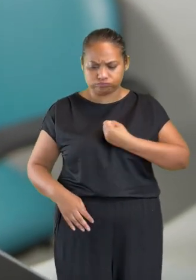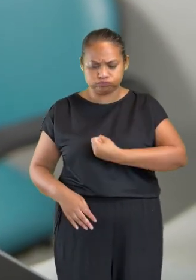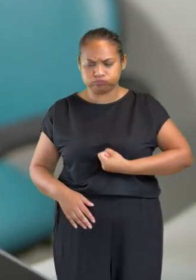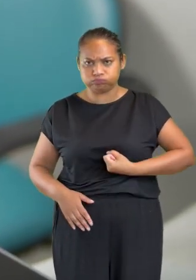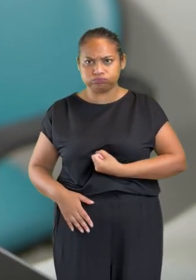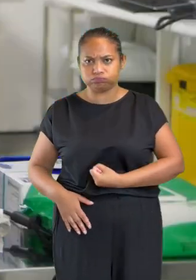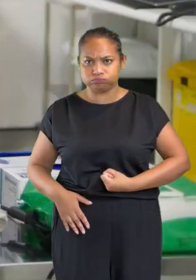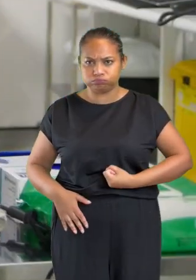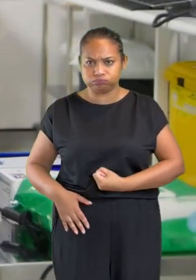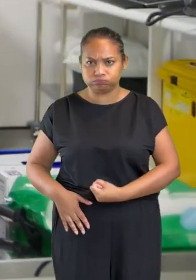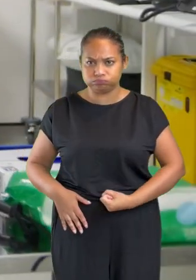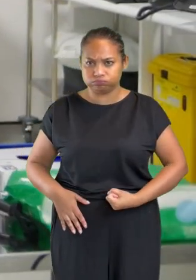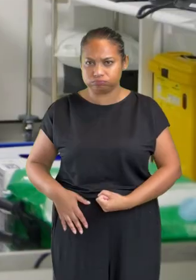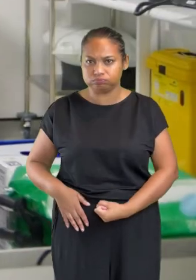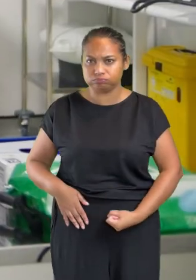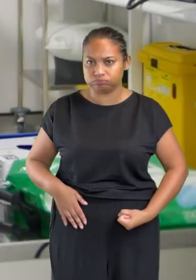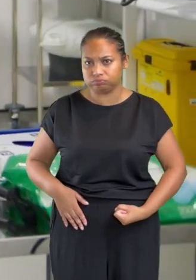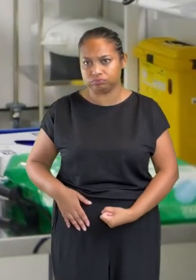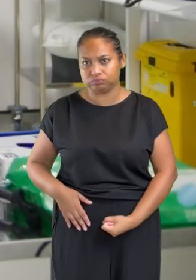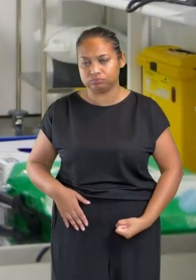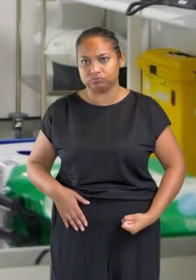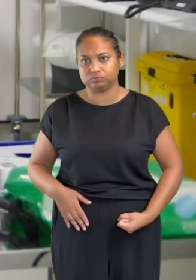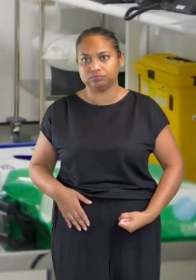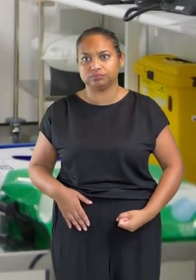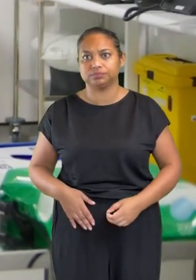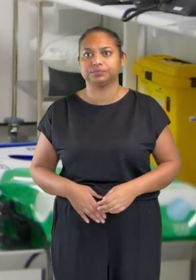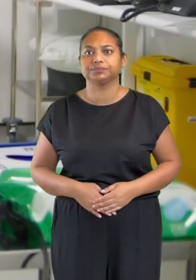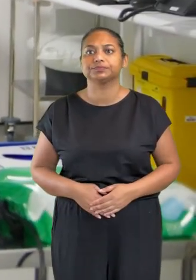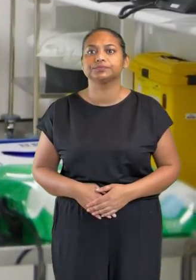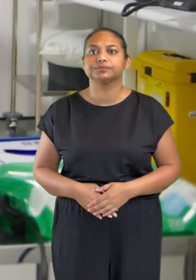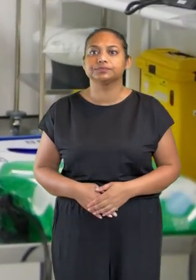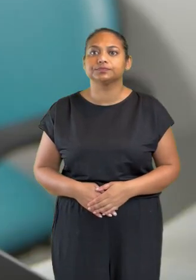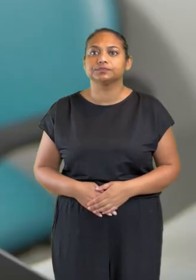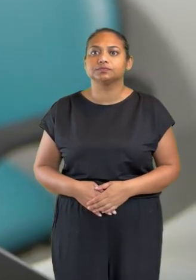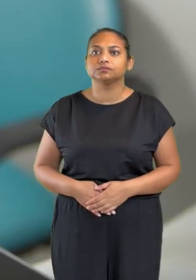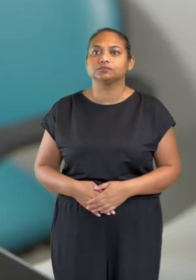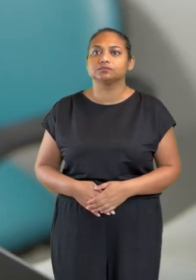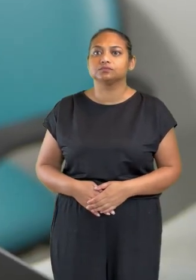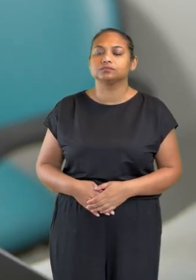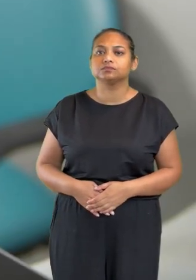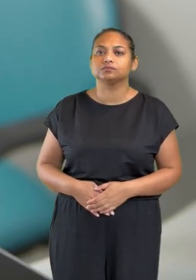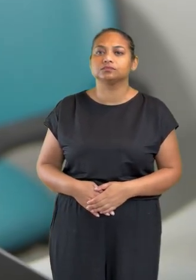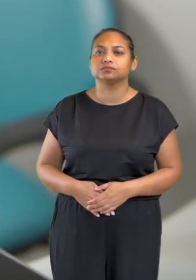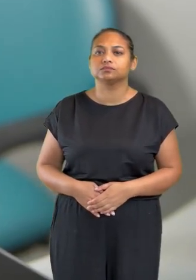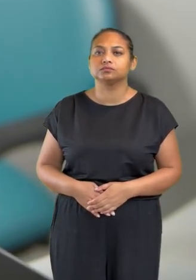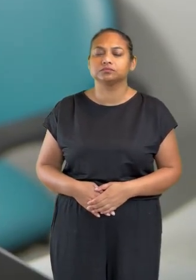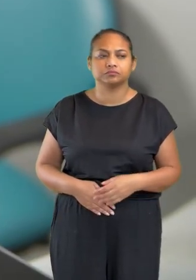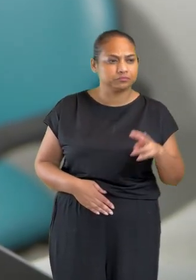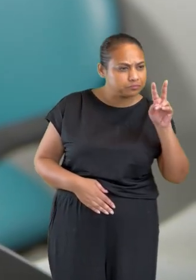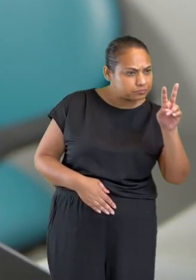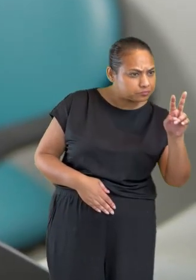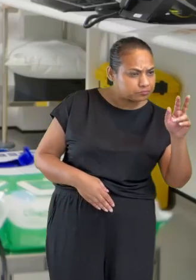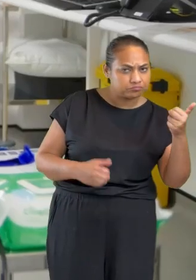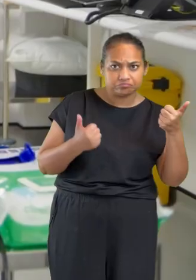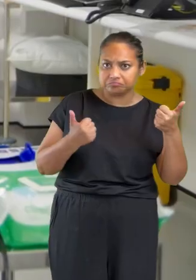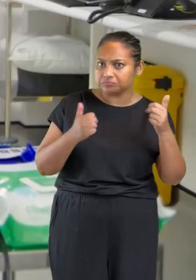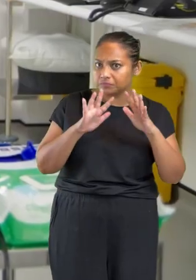full length of your aorta. and